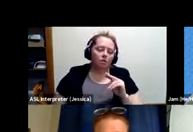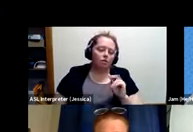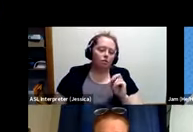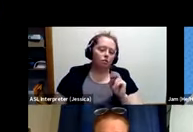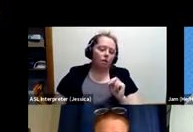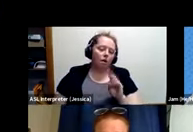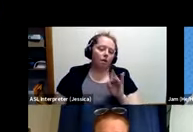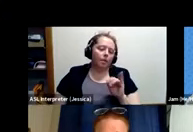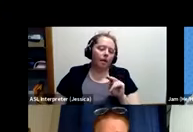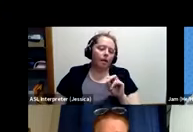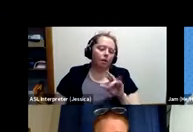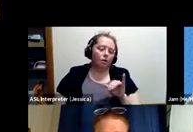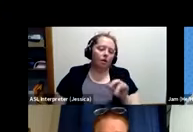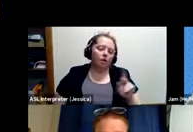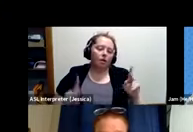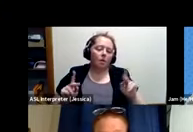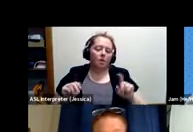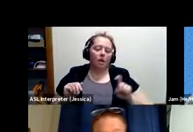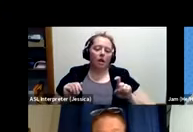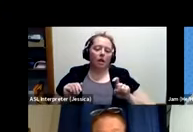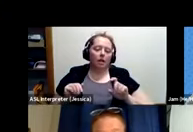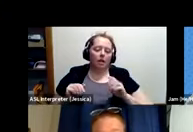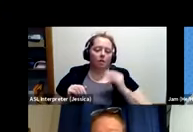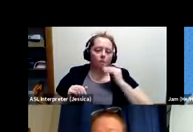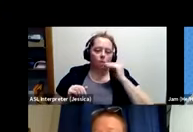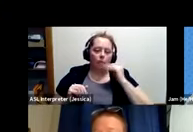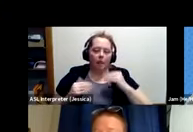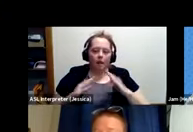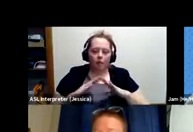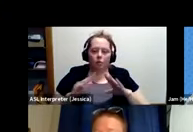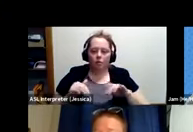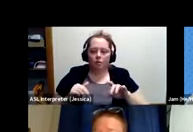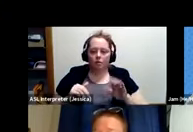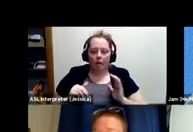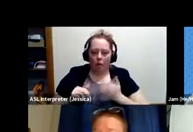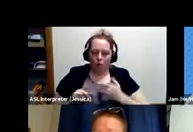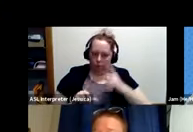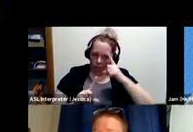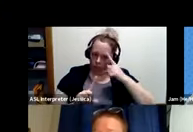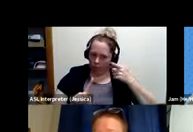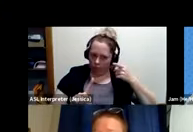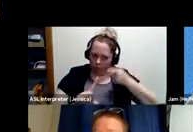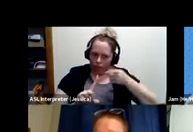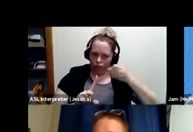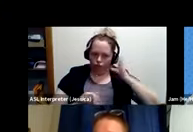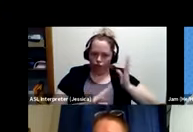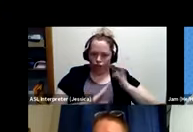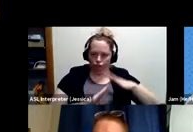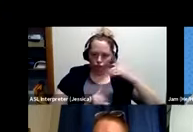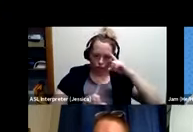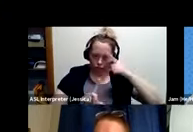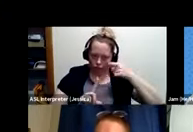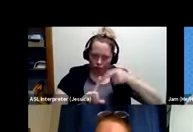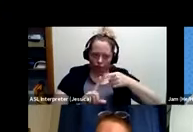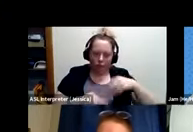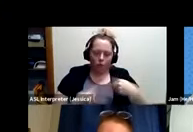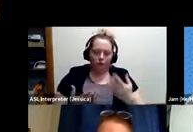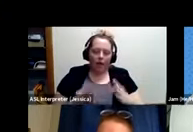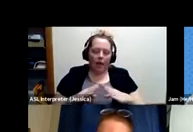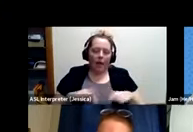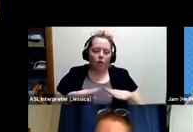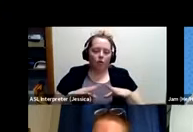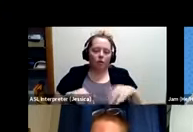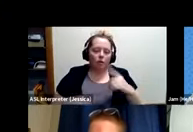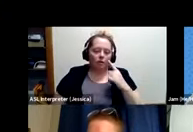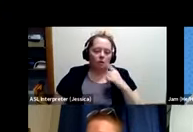housing. And that's like our main mission, is providing housing for trans and non-binary people, and